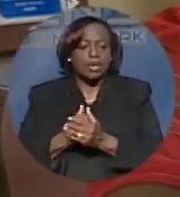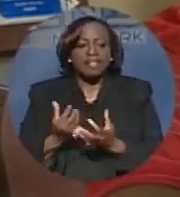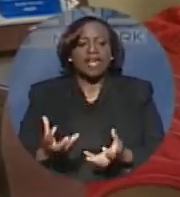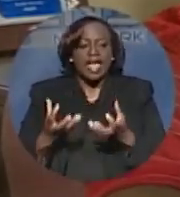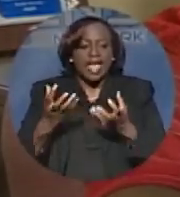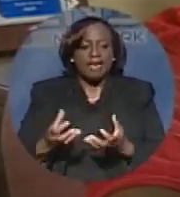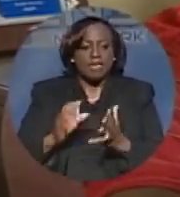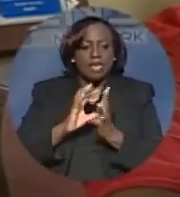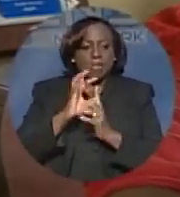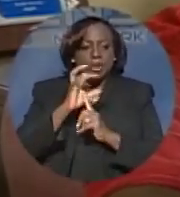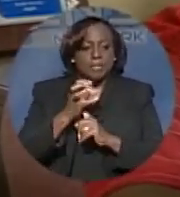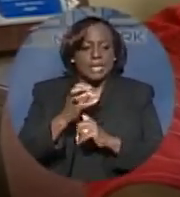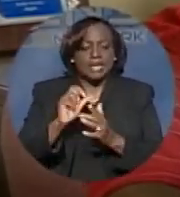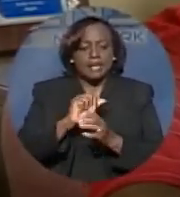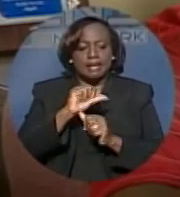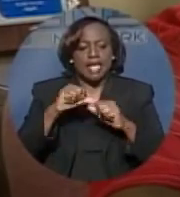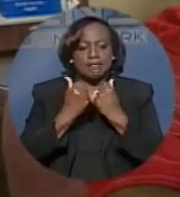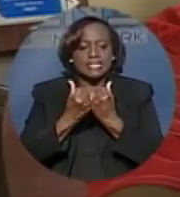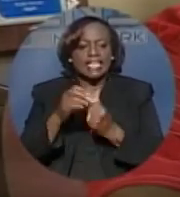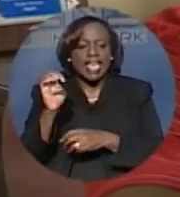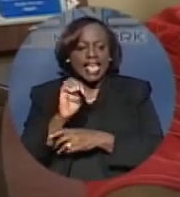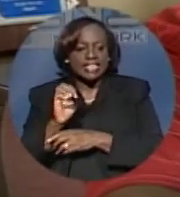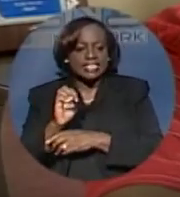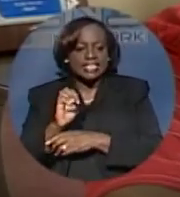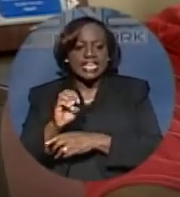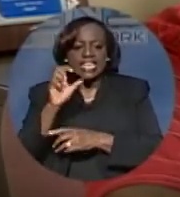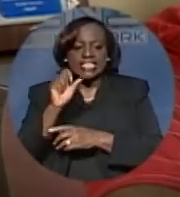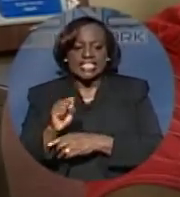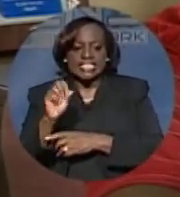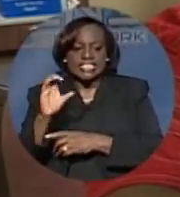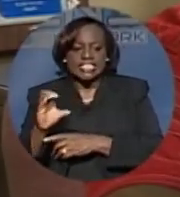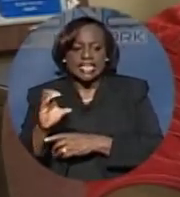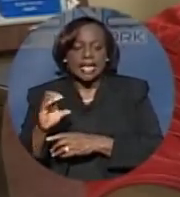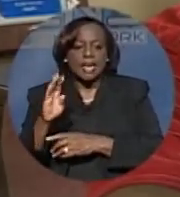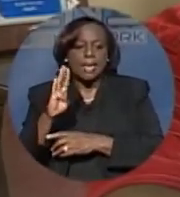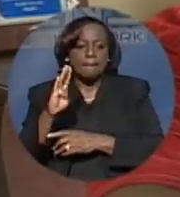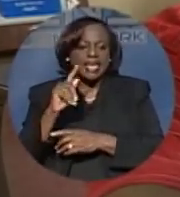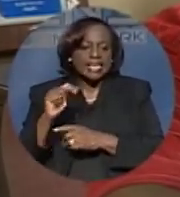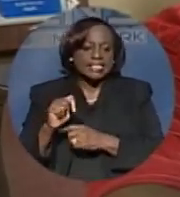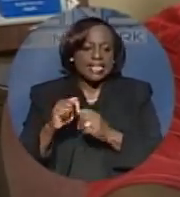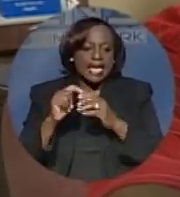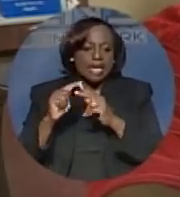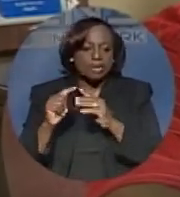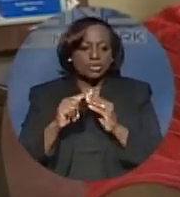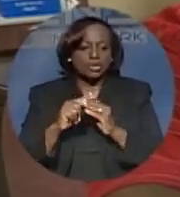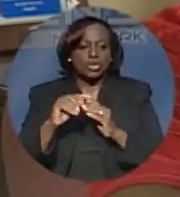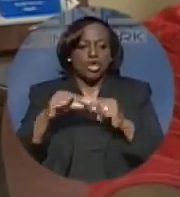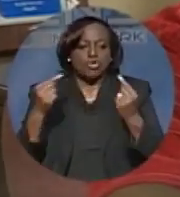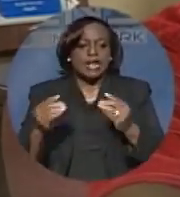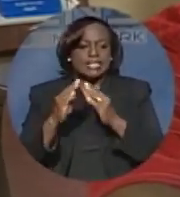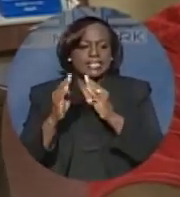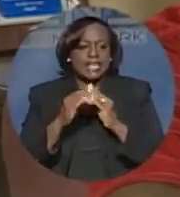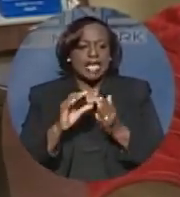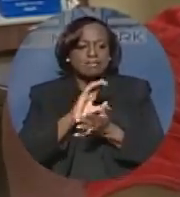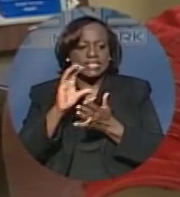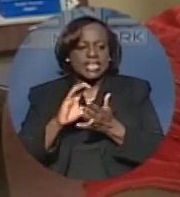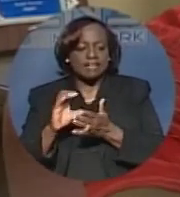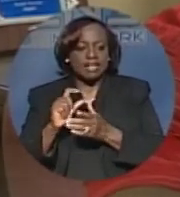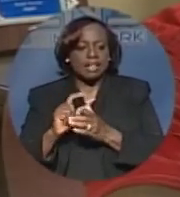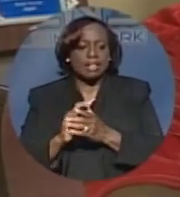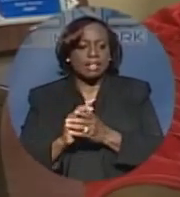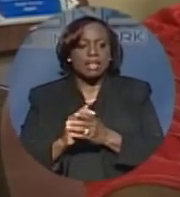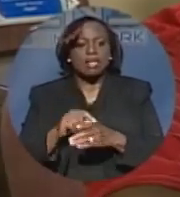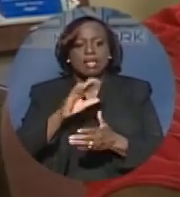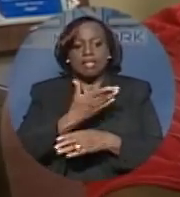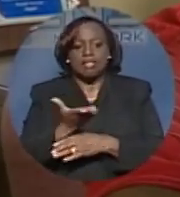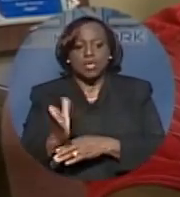like Angliston, St. Cecilia, Baintown, Gardstown, Centerville, those areas we have